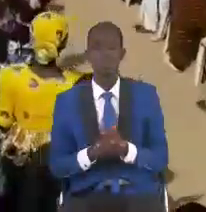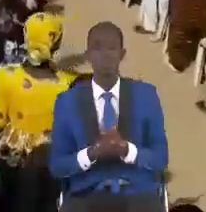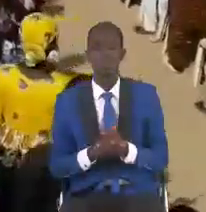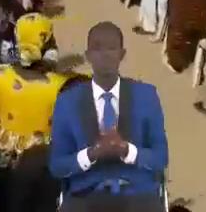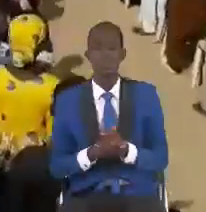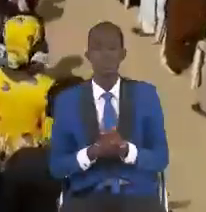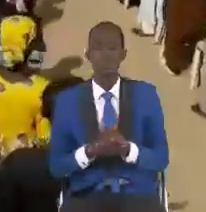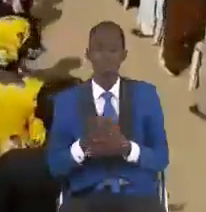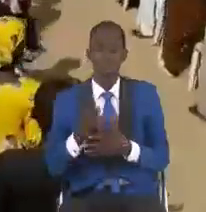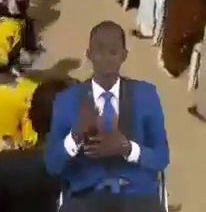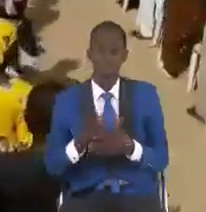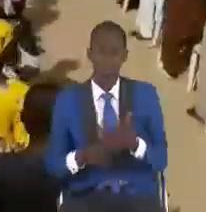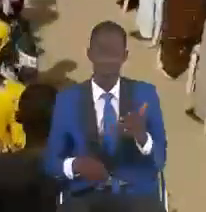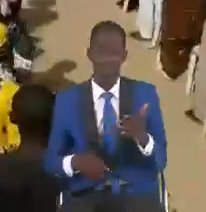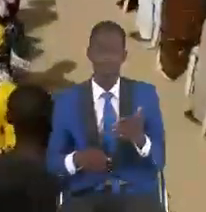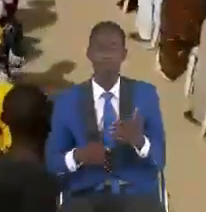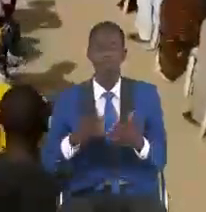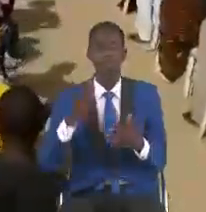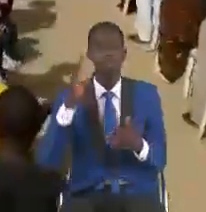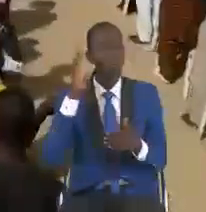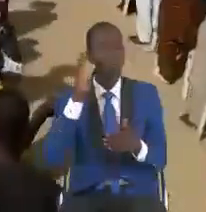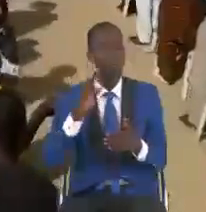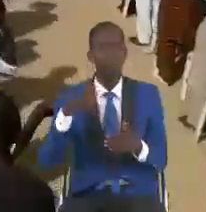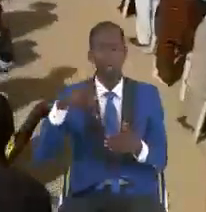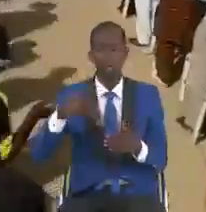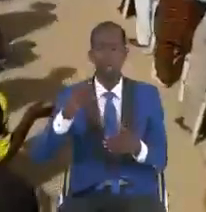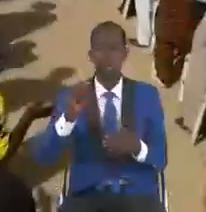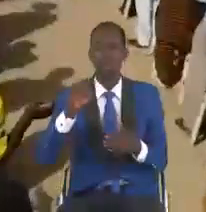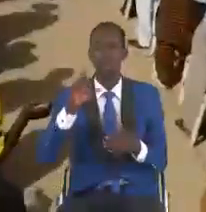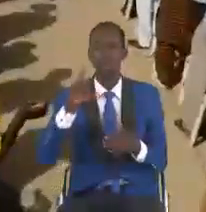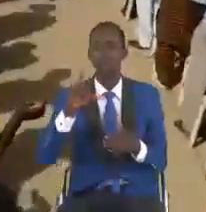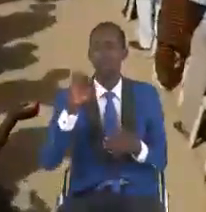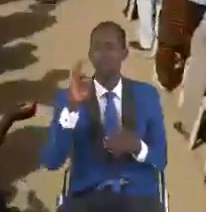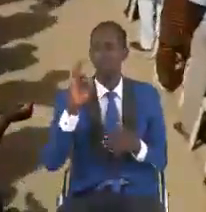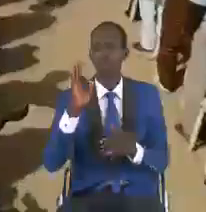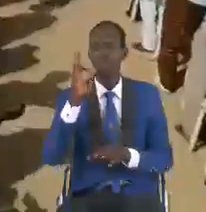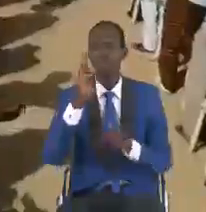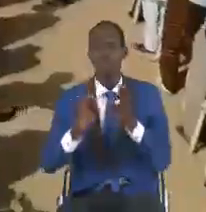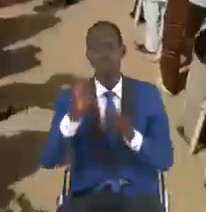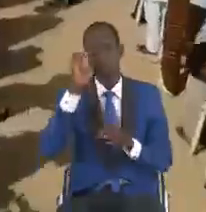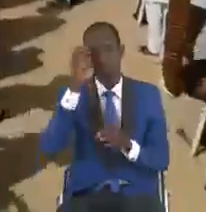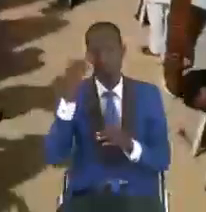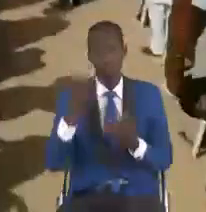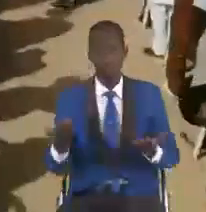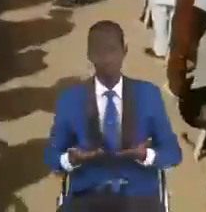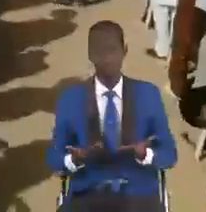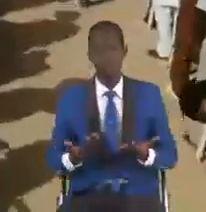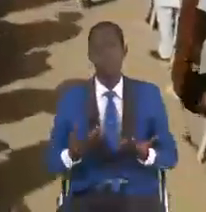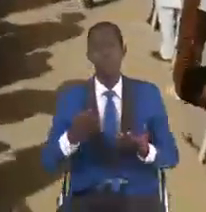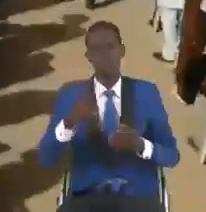What will Paul preach if he were here today? Go ahead and preach it.